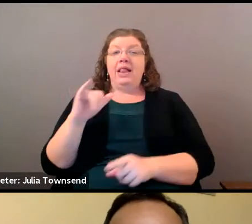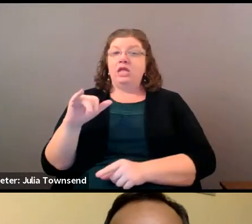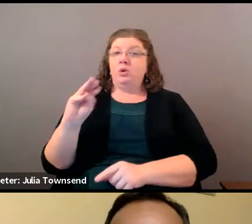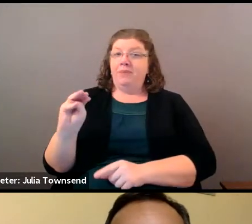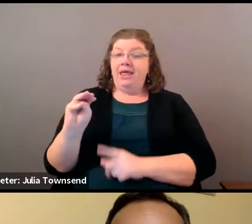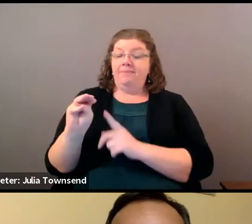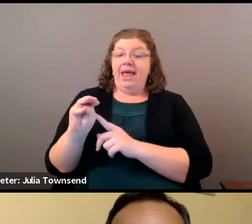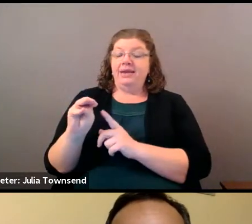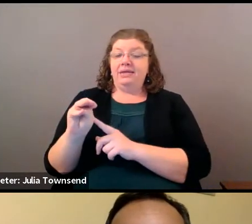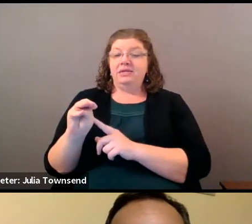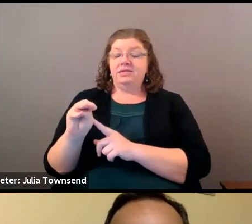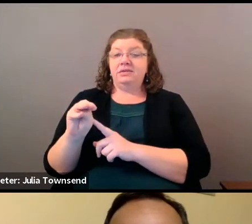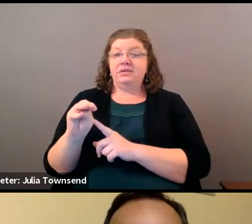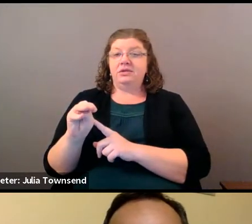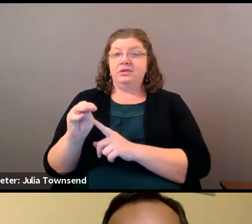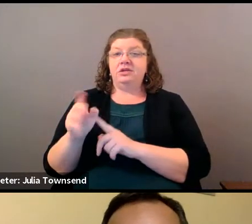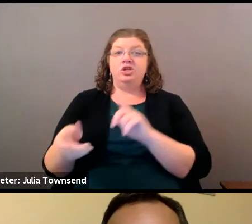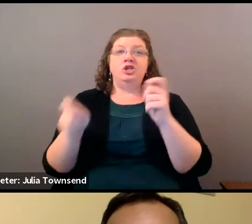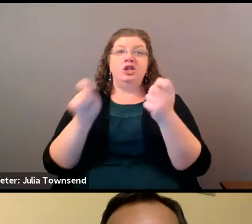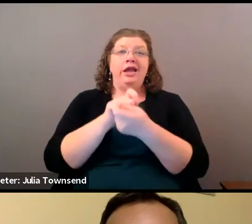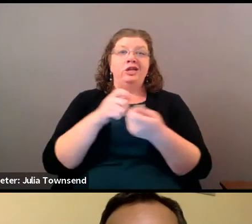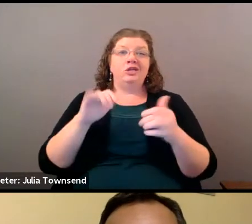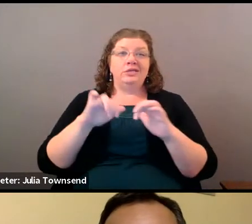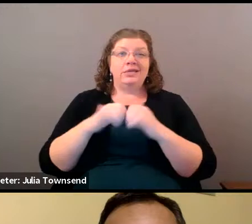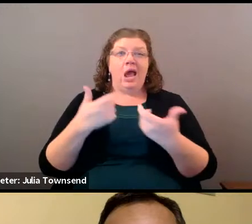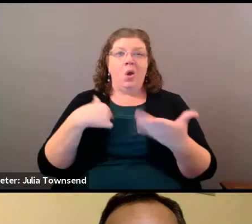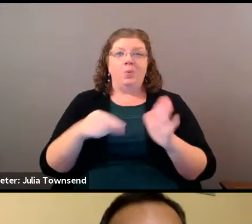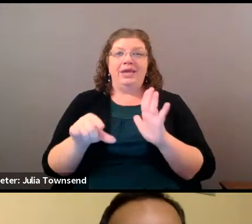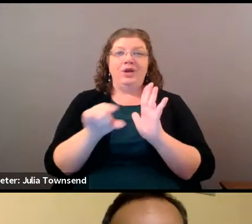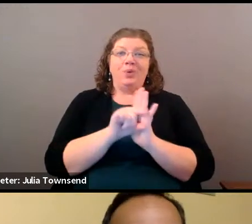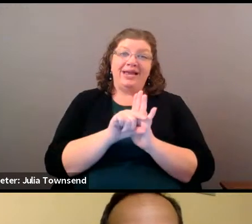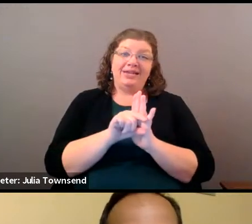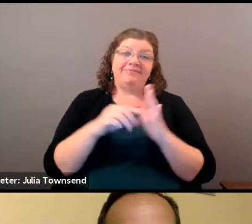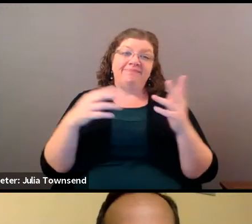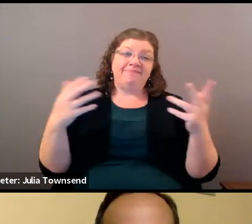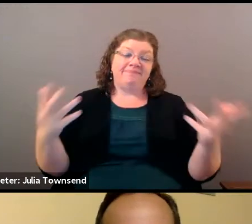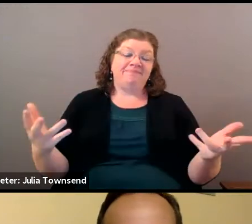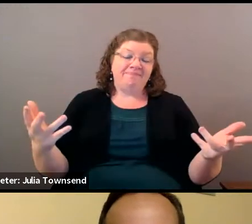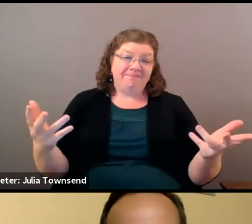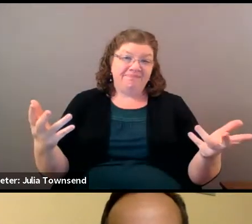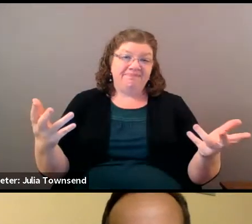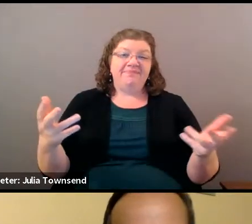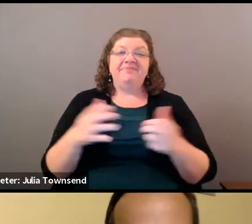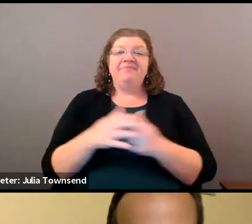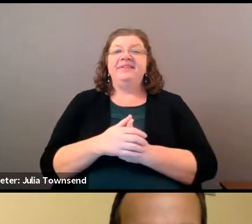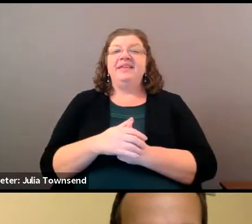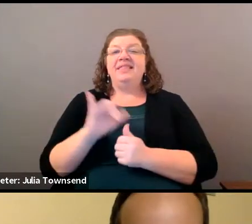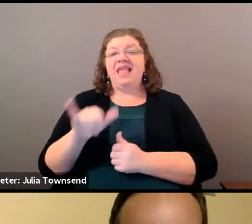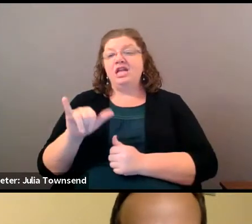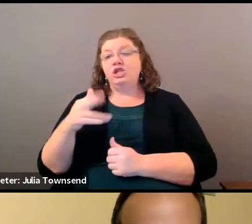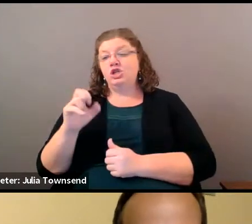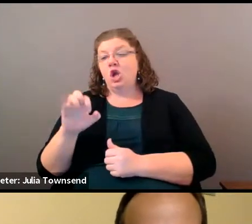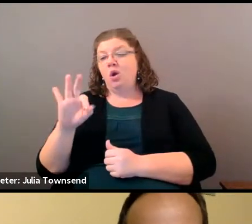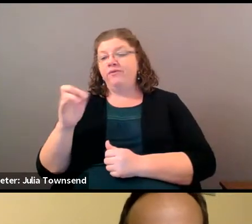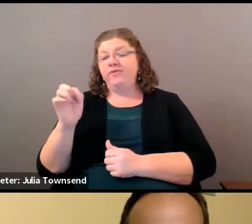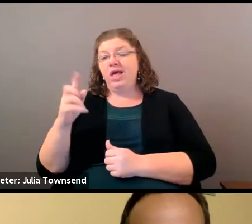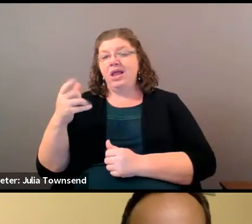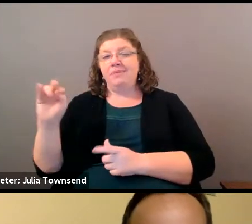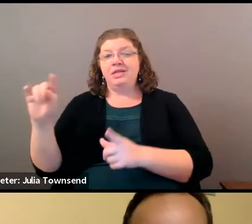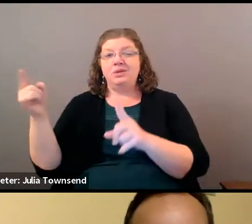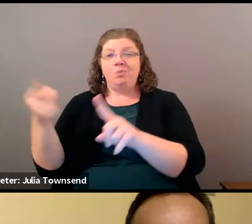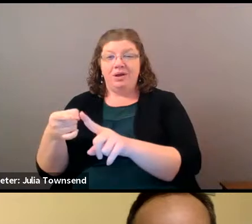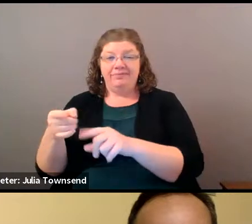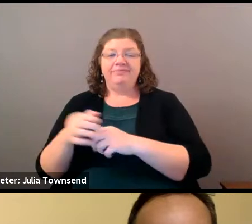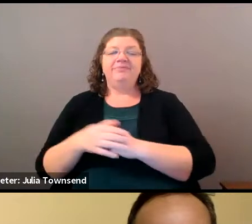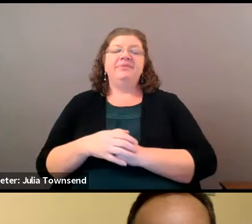mathematics changes the way that we grade, to Joe Feldman's point. And so with that,